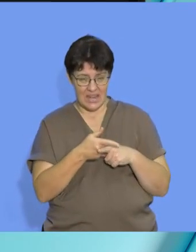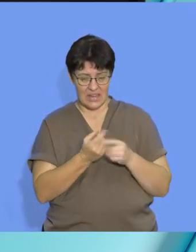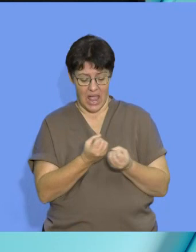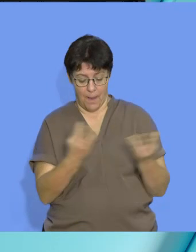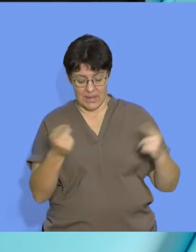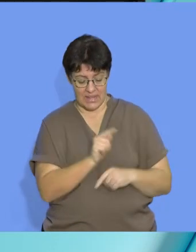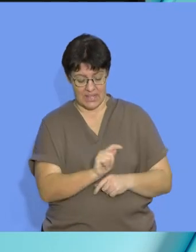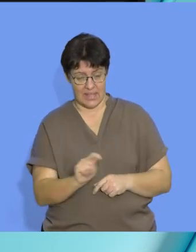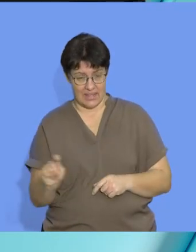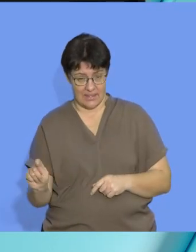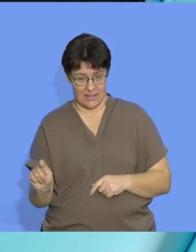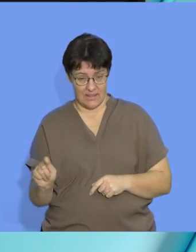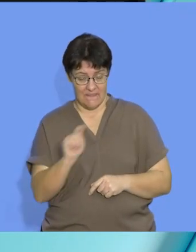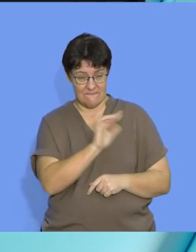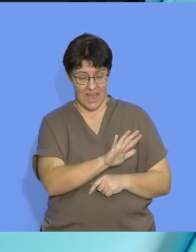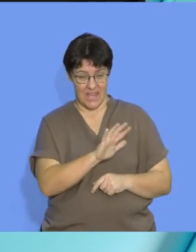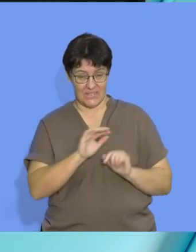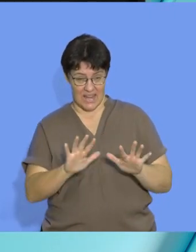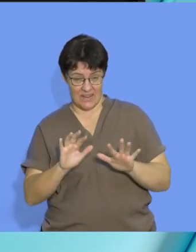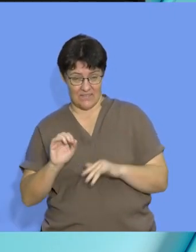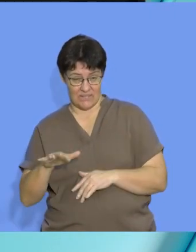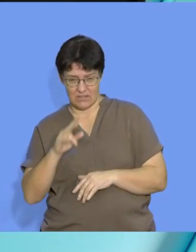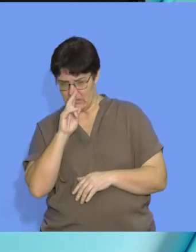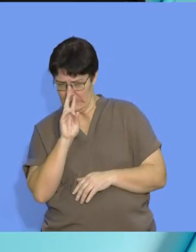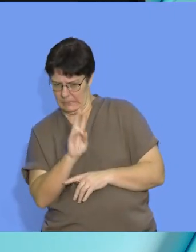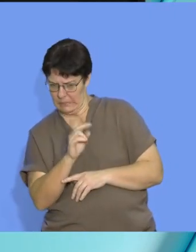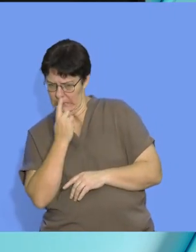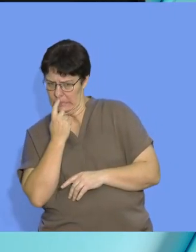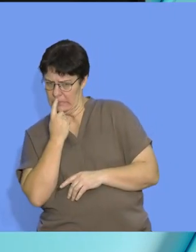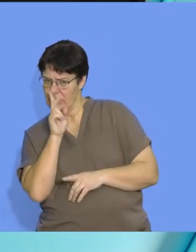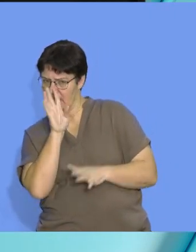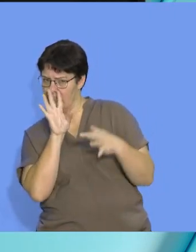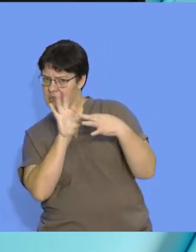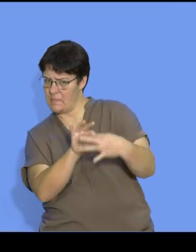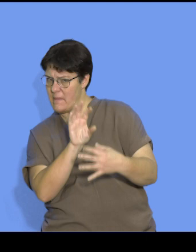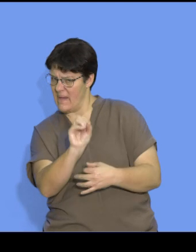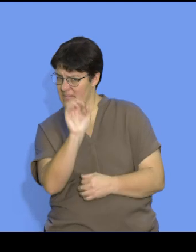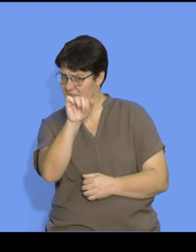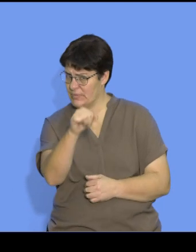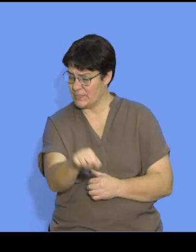multiples of 5? Let's have a closer look to see if we can see a connection.